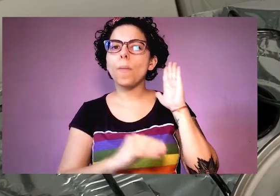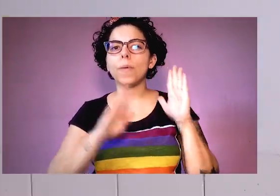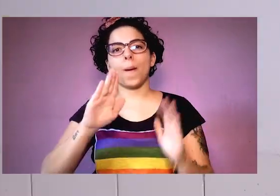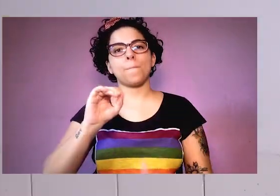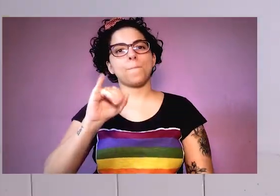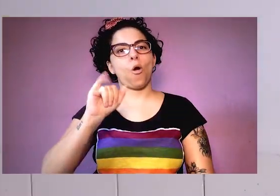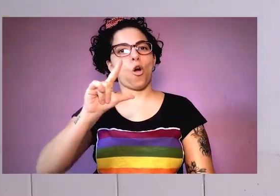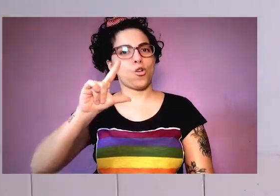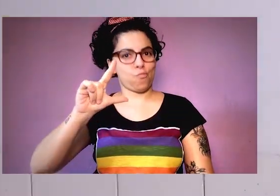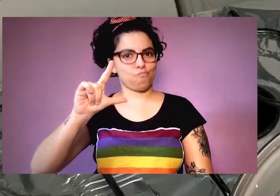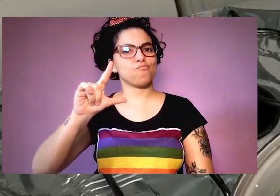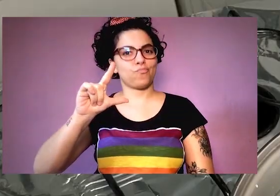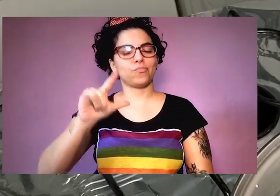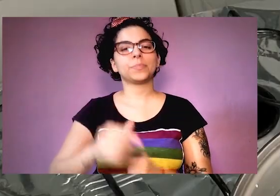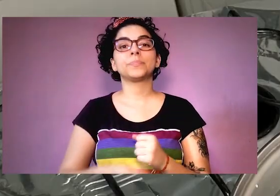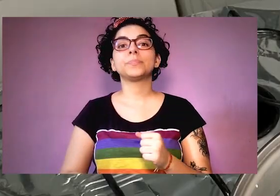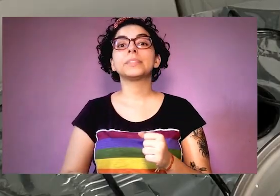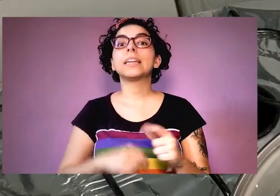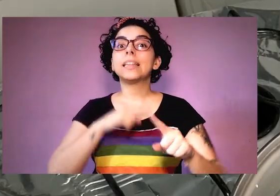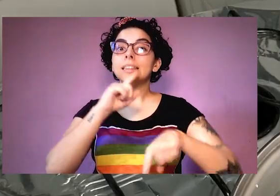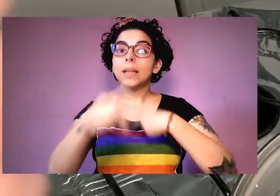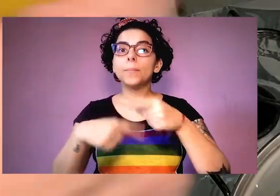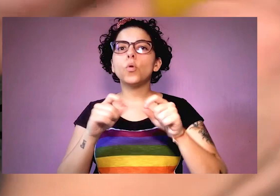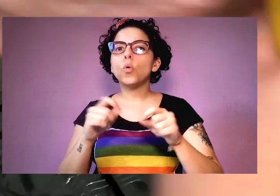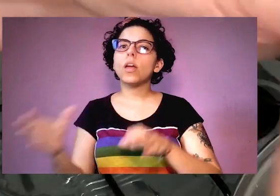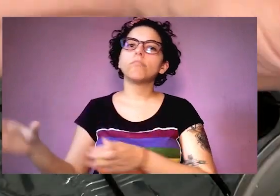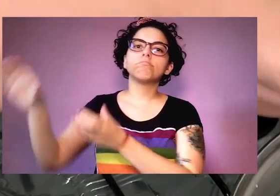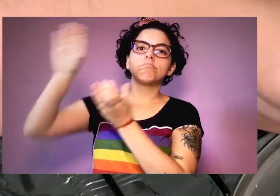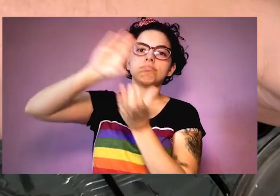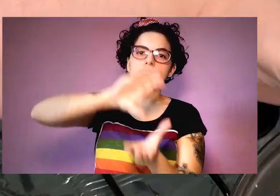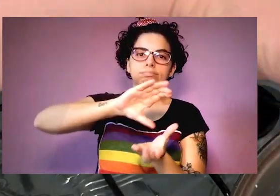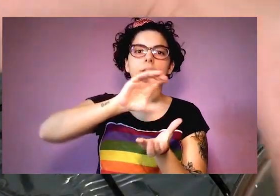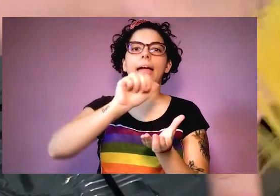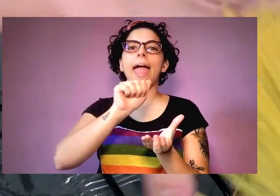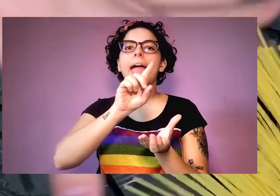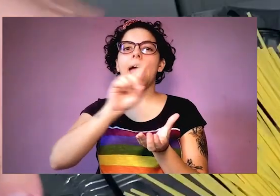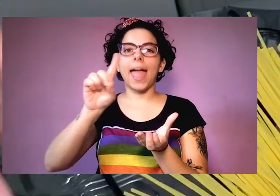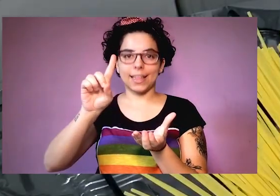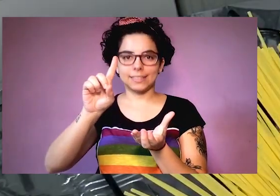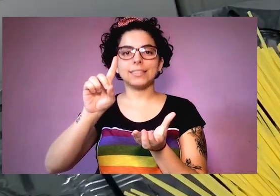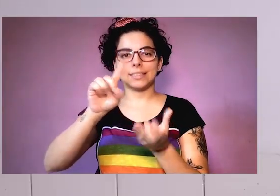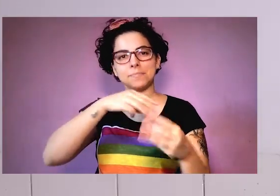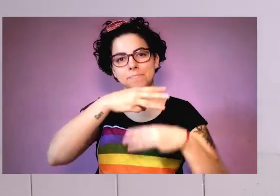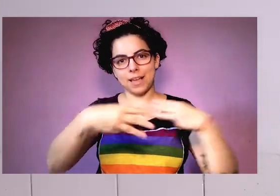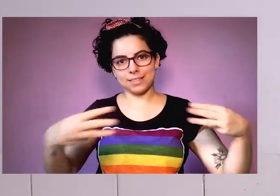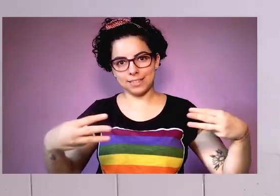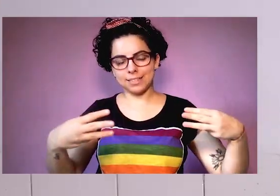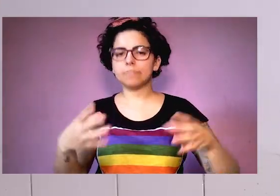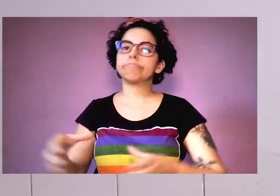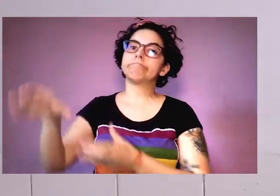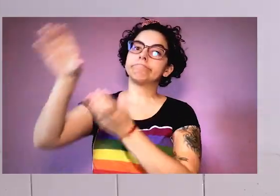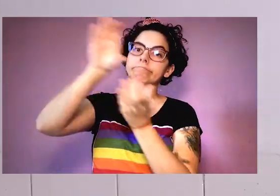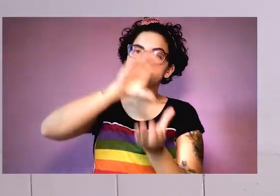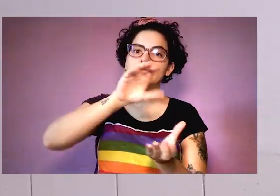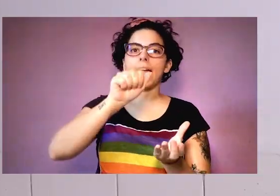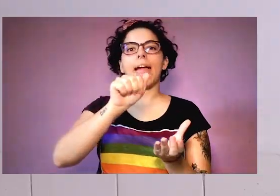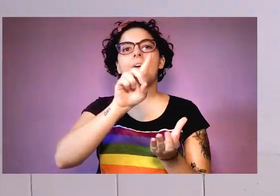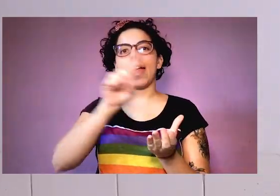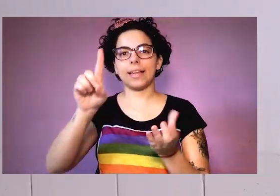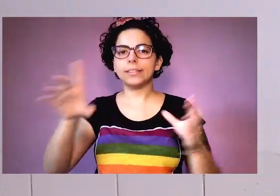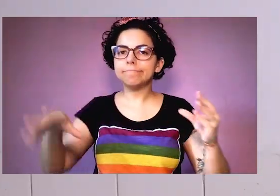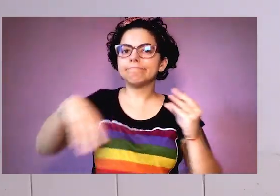water. Repeat, boil. Add the pasta. Repeat,